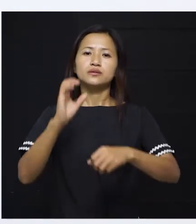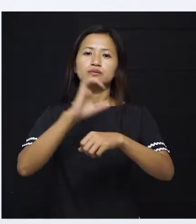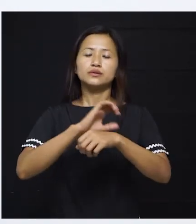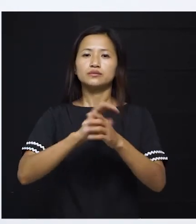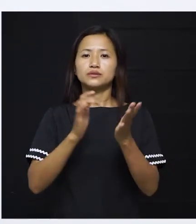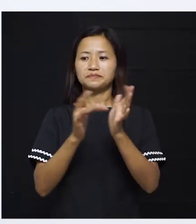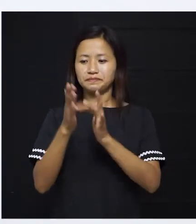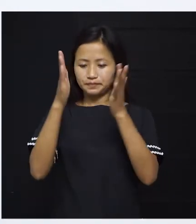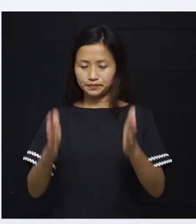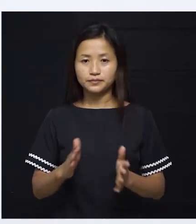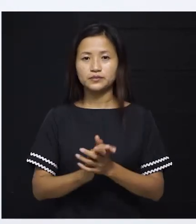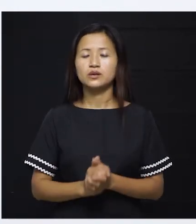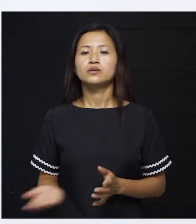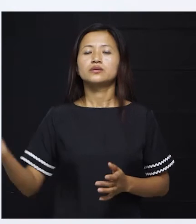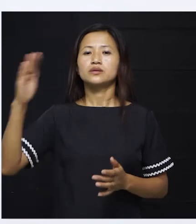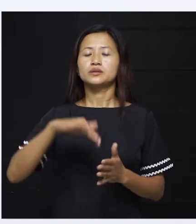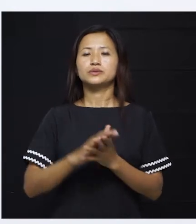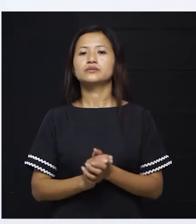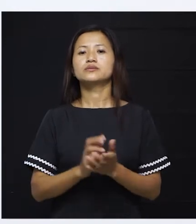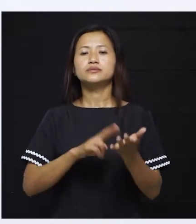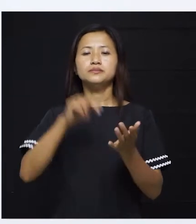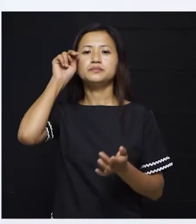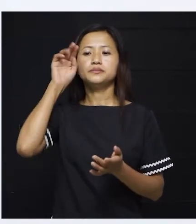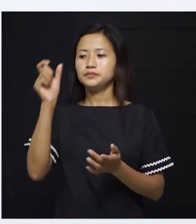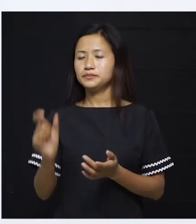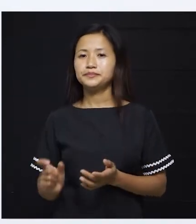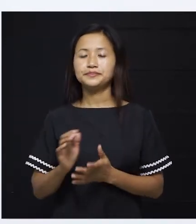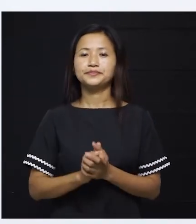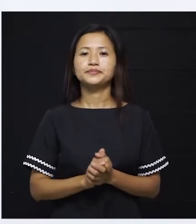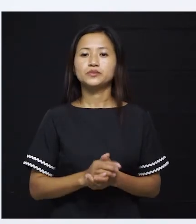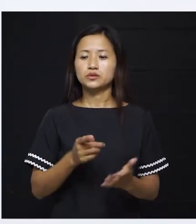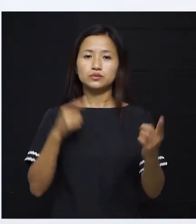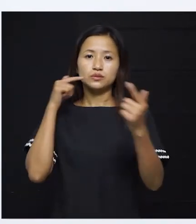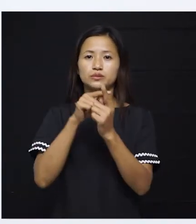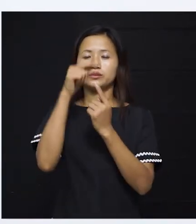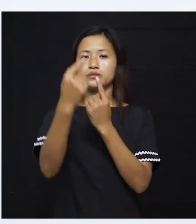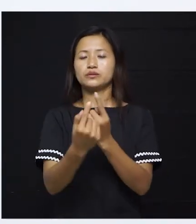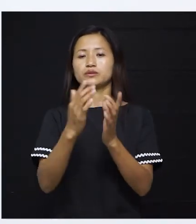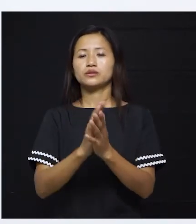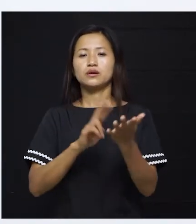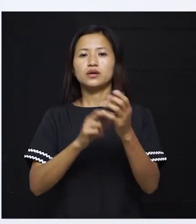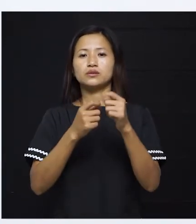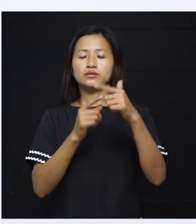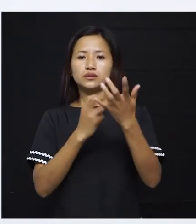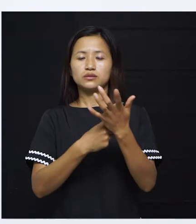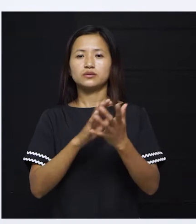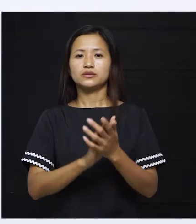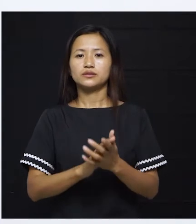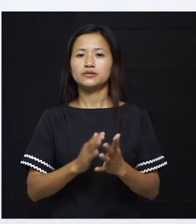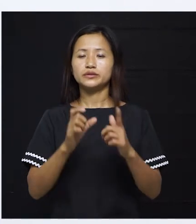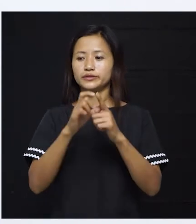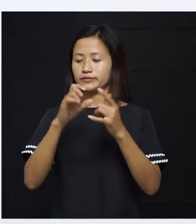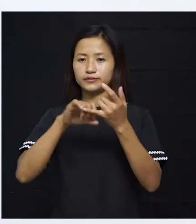Christians, right? So when they came to Nagaland, they settled in Nagaland towards the Nokte village of Tirap district,